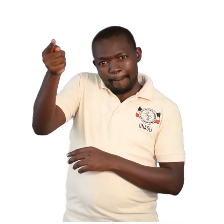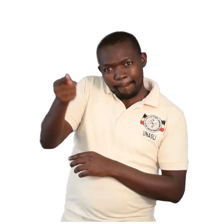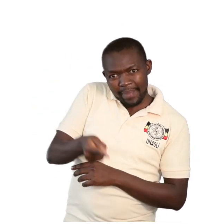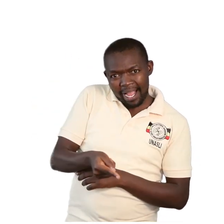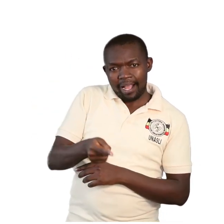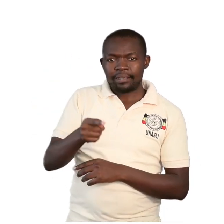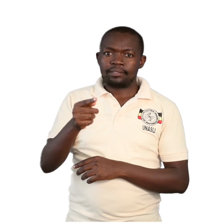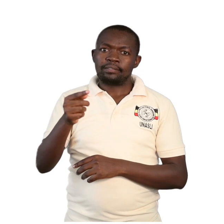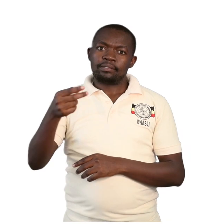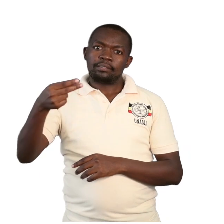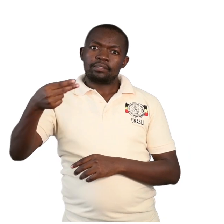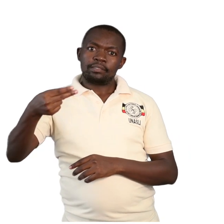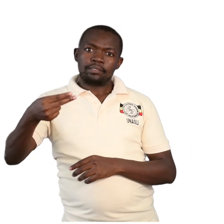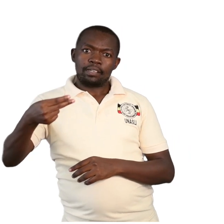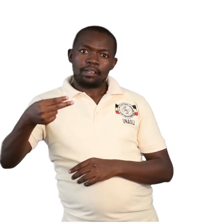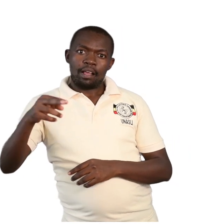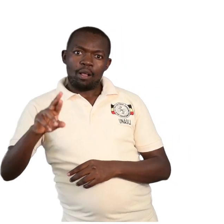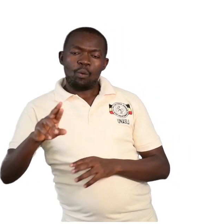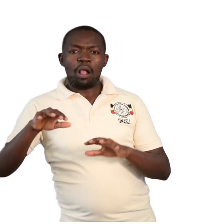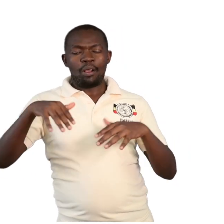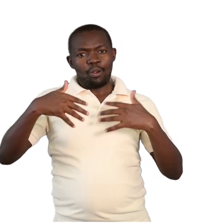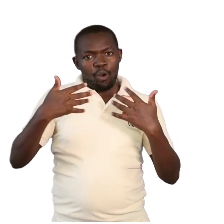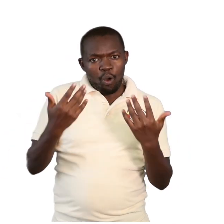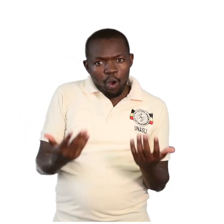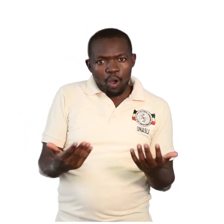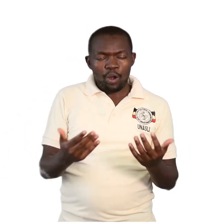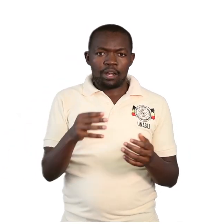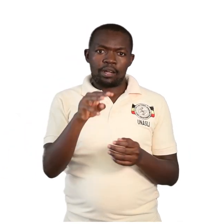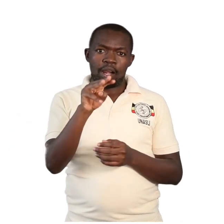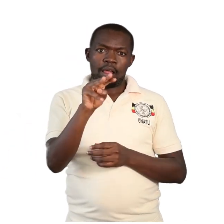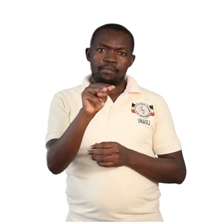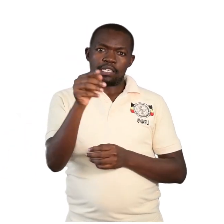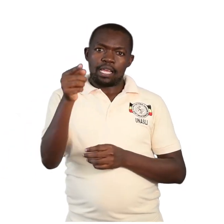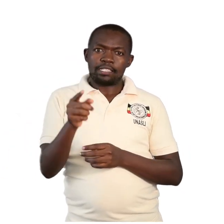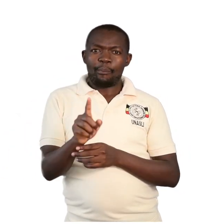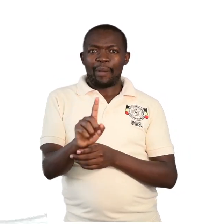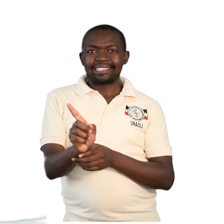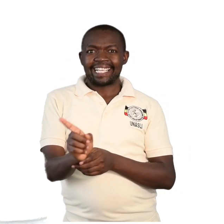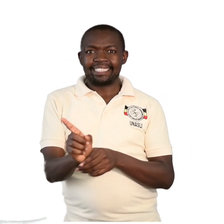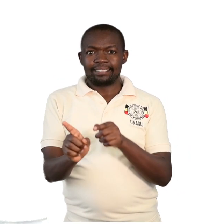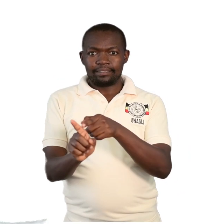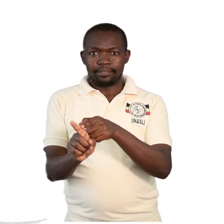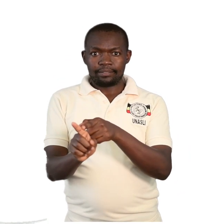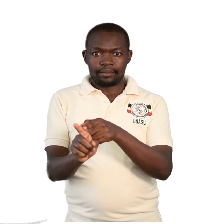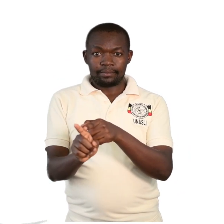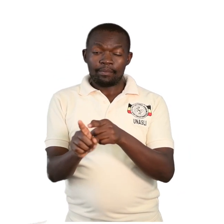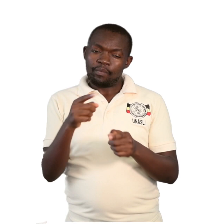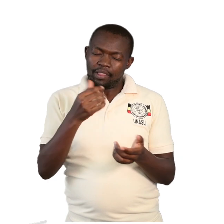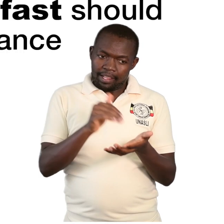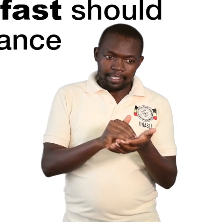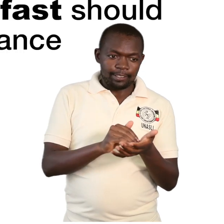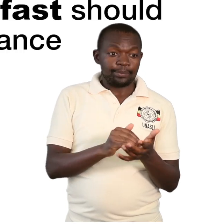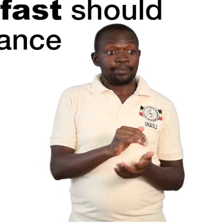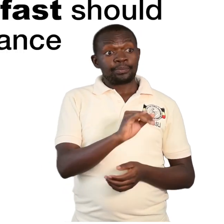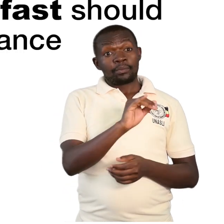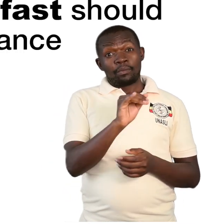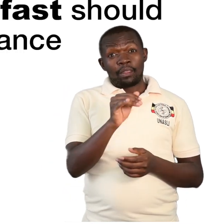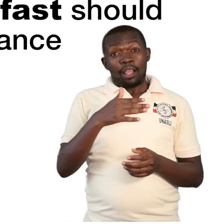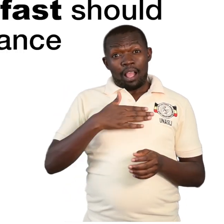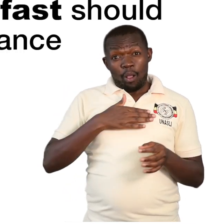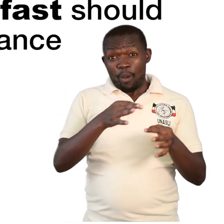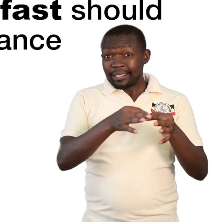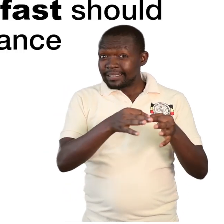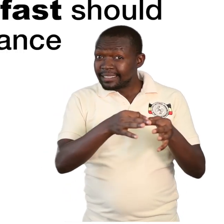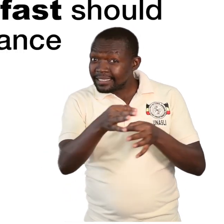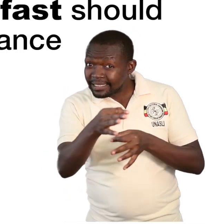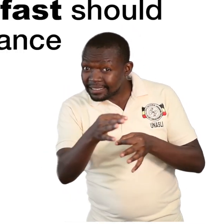or meters per second. Let's try to look at this question one more time. Our distance is